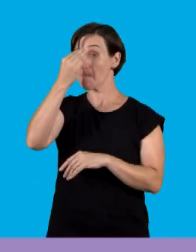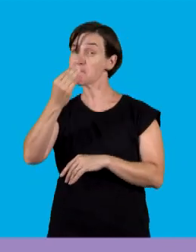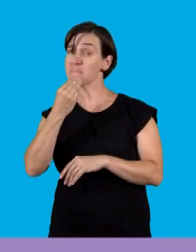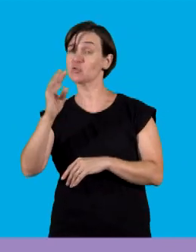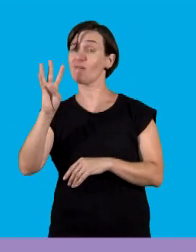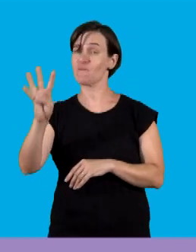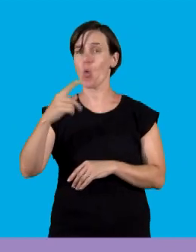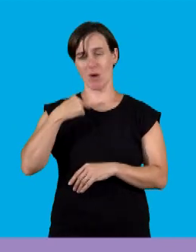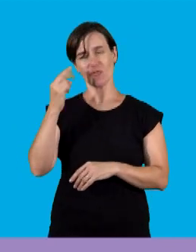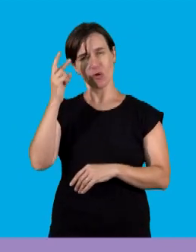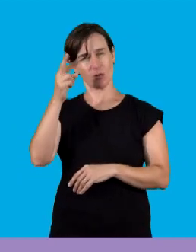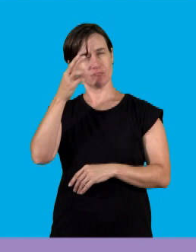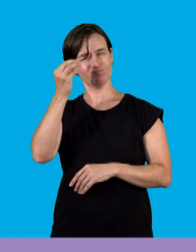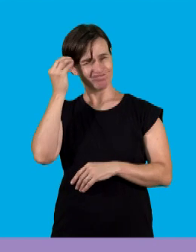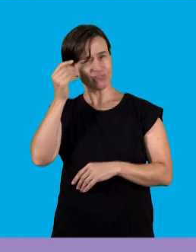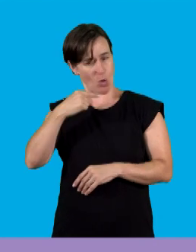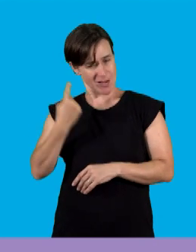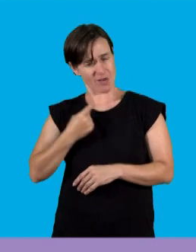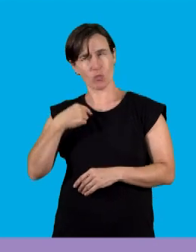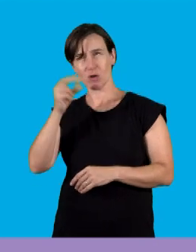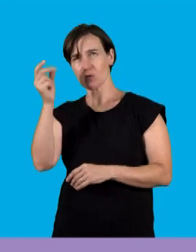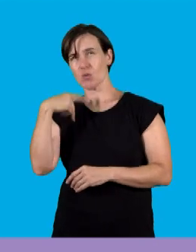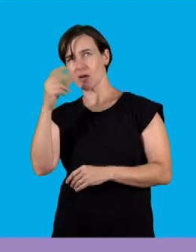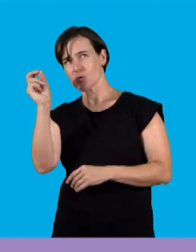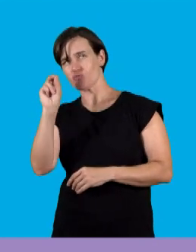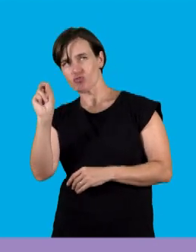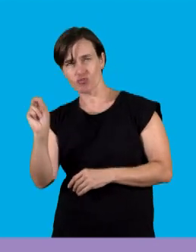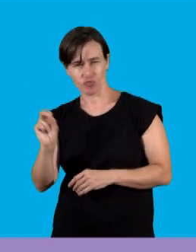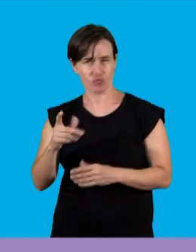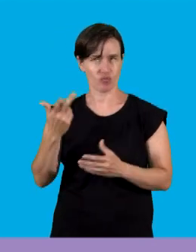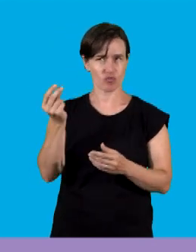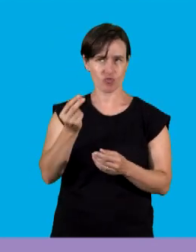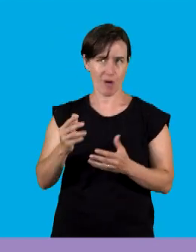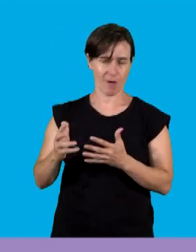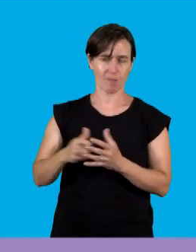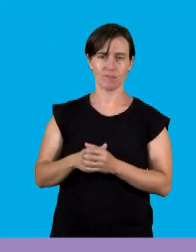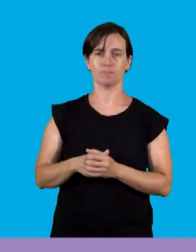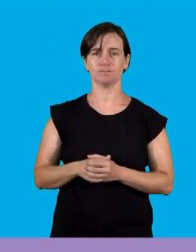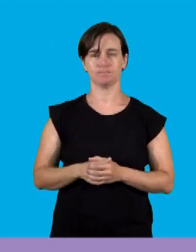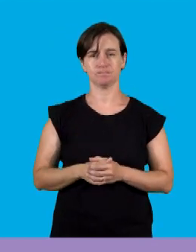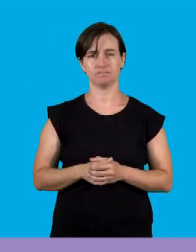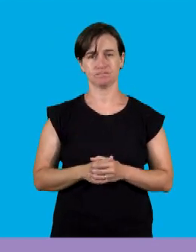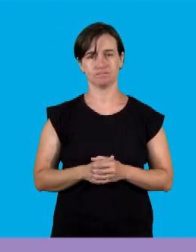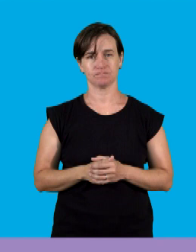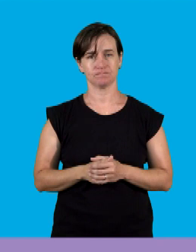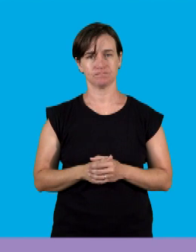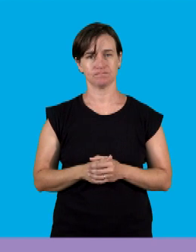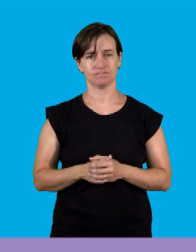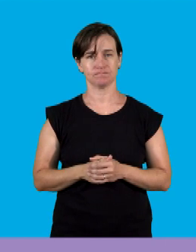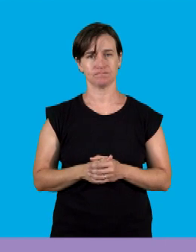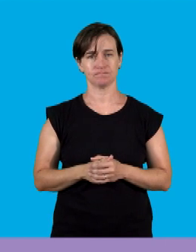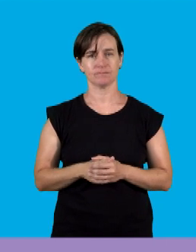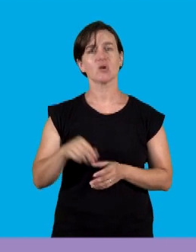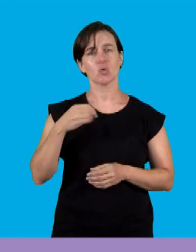blocks. Then we went and we drew the number of blocks there for the fourth figure. So now, since as well